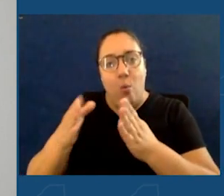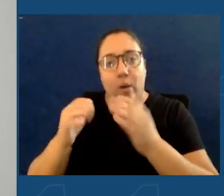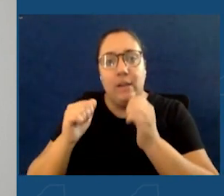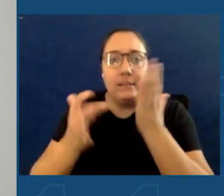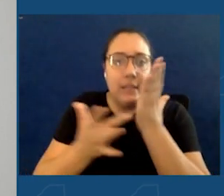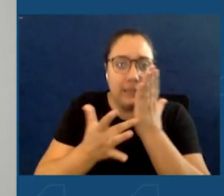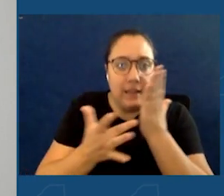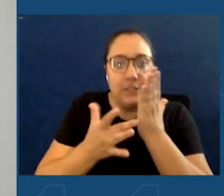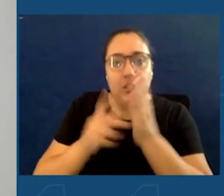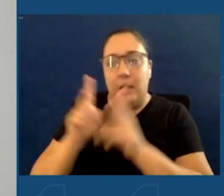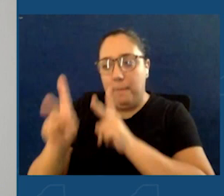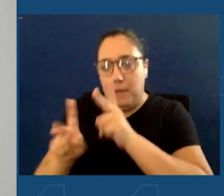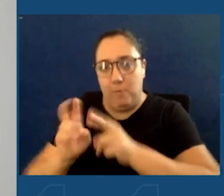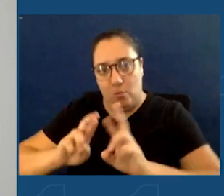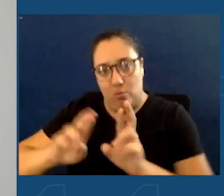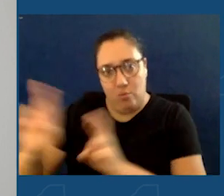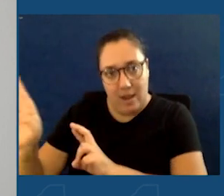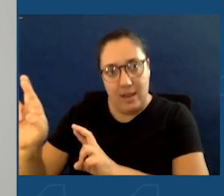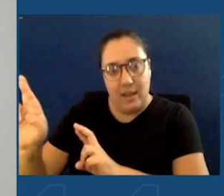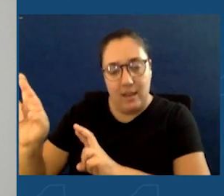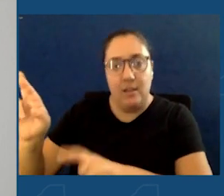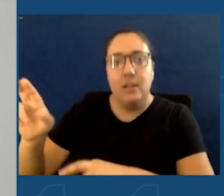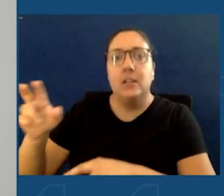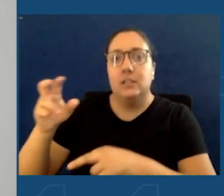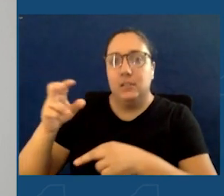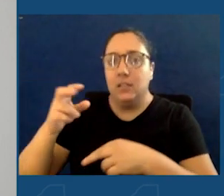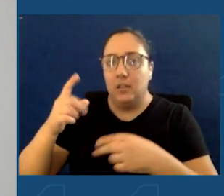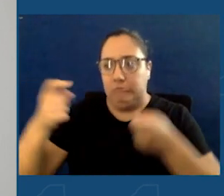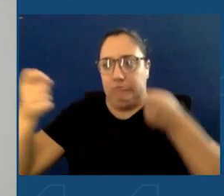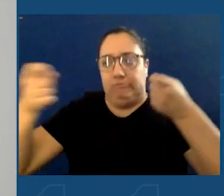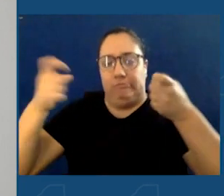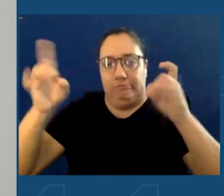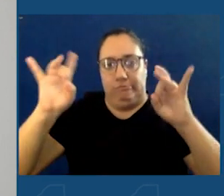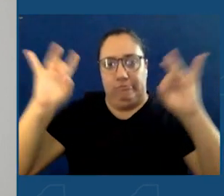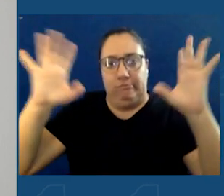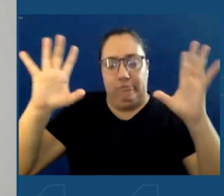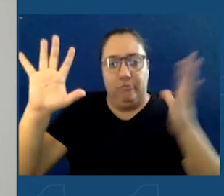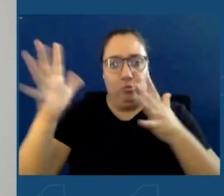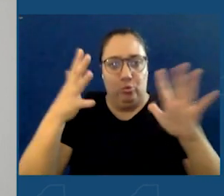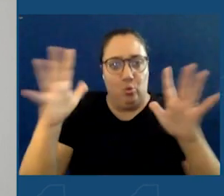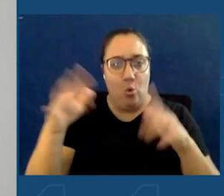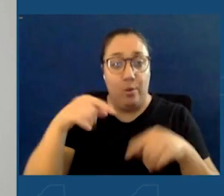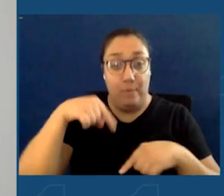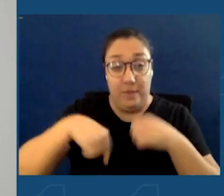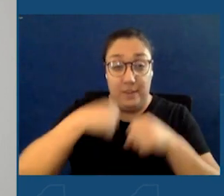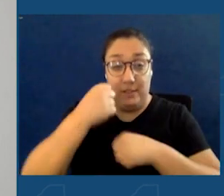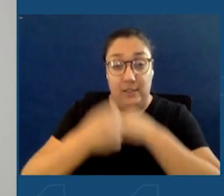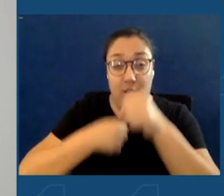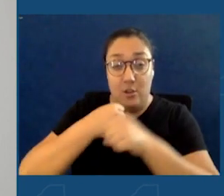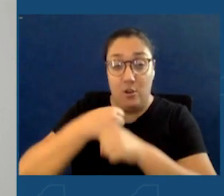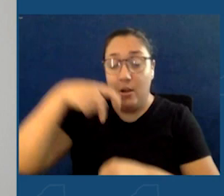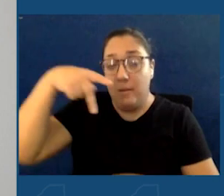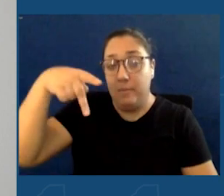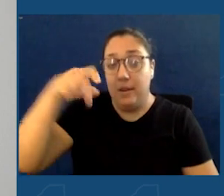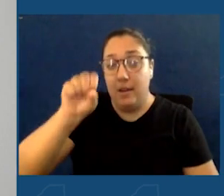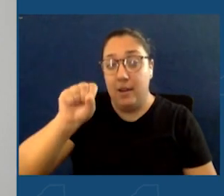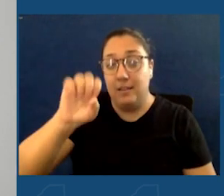personnel in place to handle significant storms. And this year, PSE&G and LIPA have that.